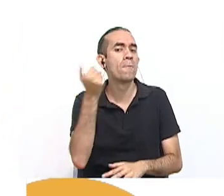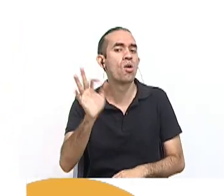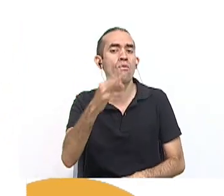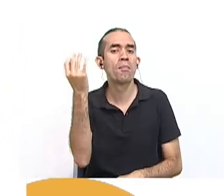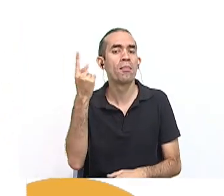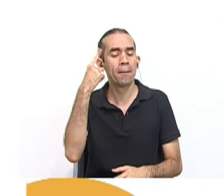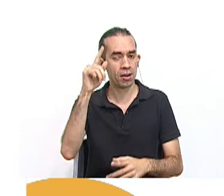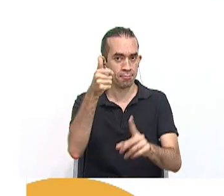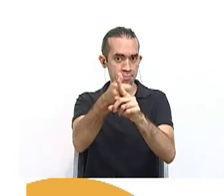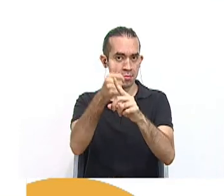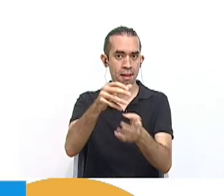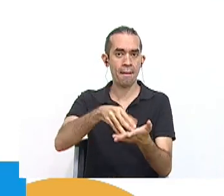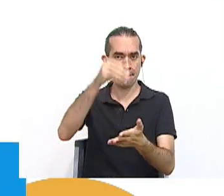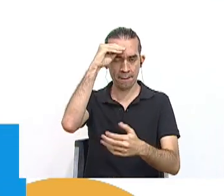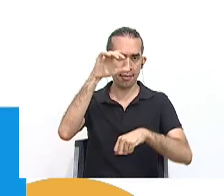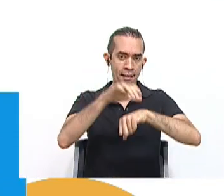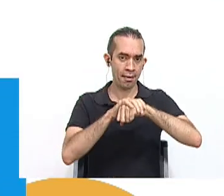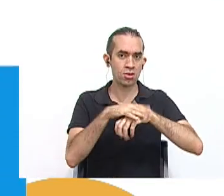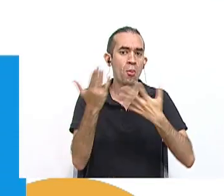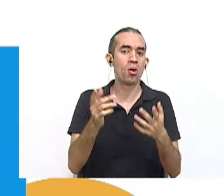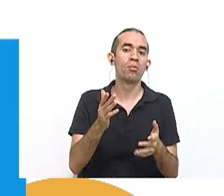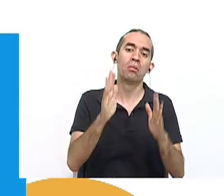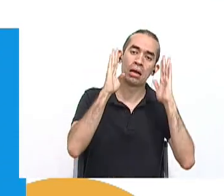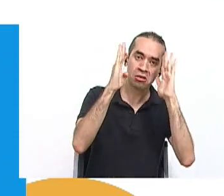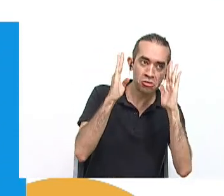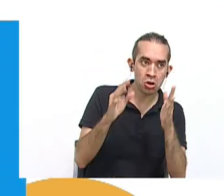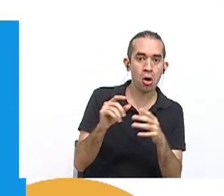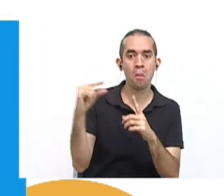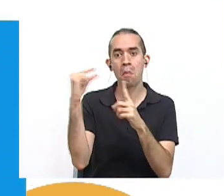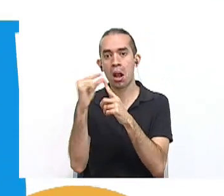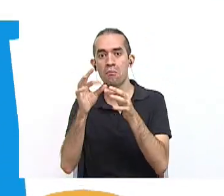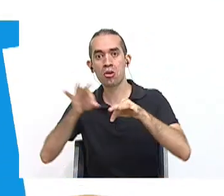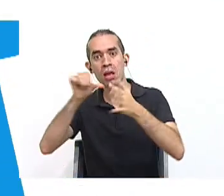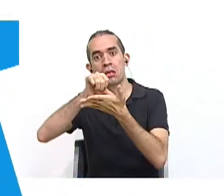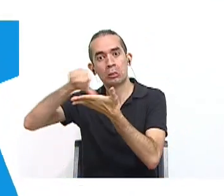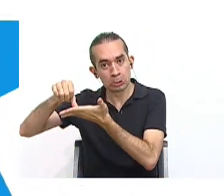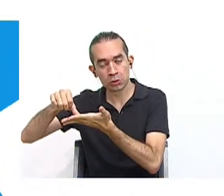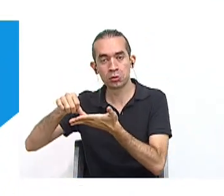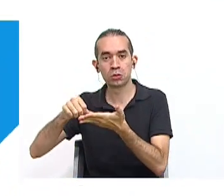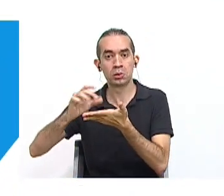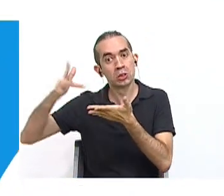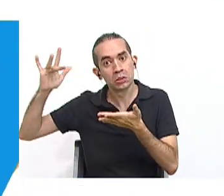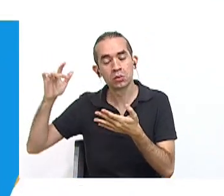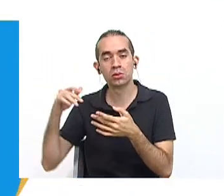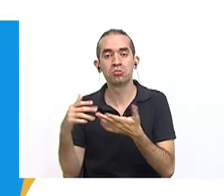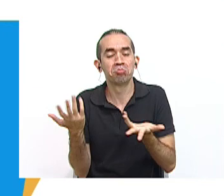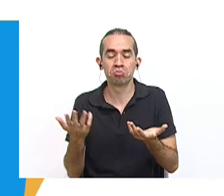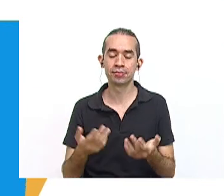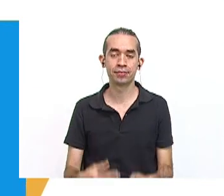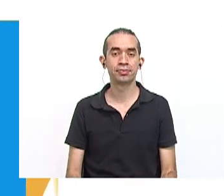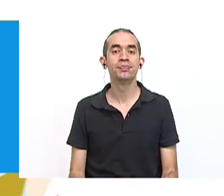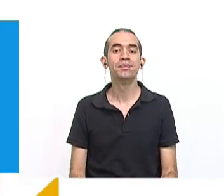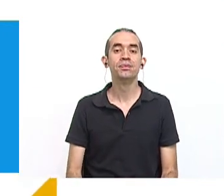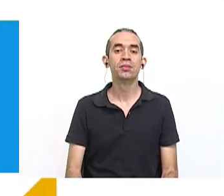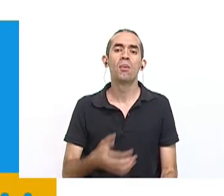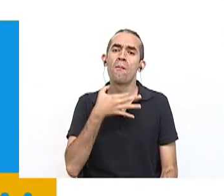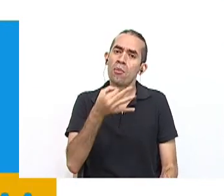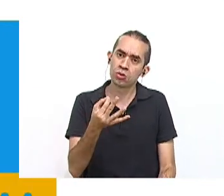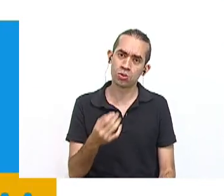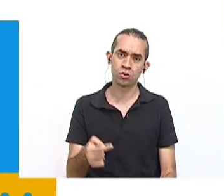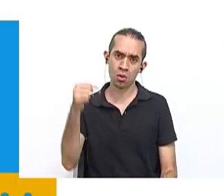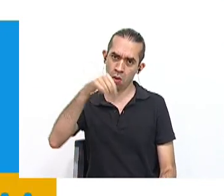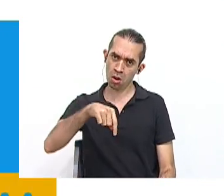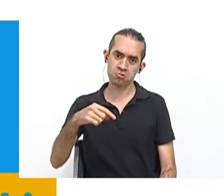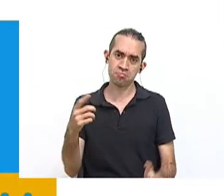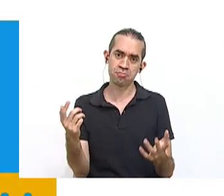learner? Maybe paying more attention, underlining words, okay? Now, it was a pleasure for me to be here today. We